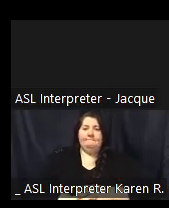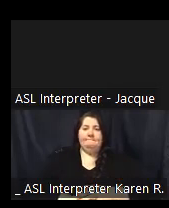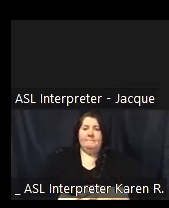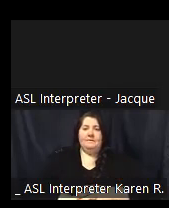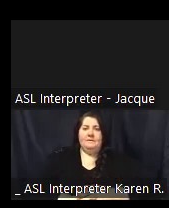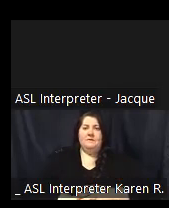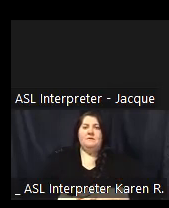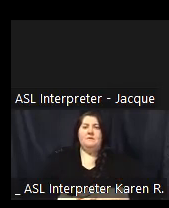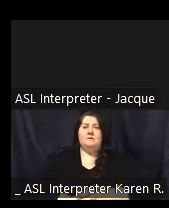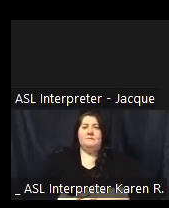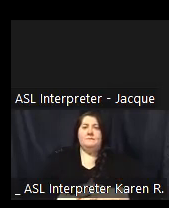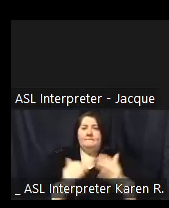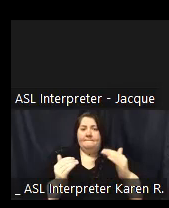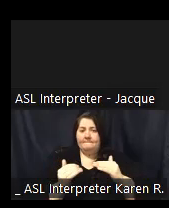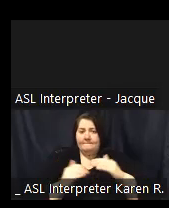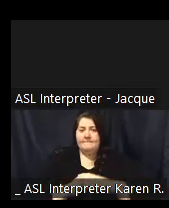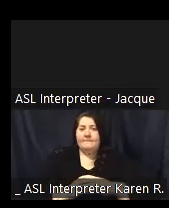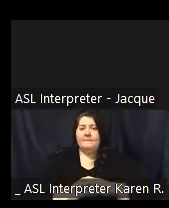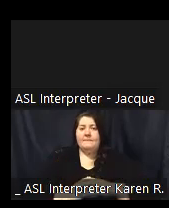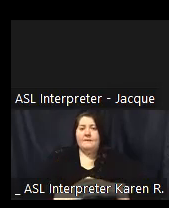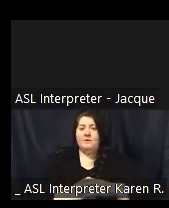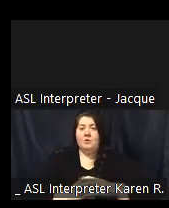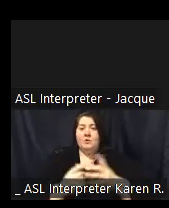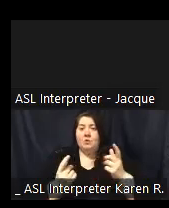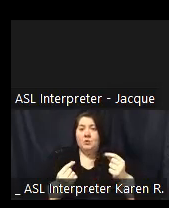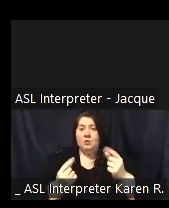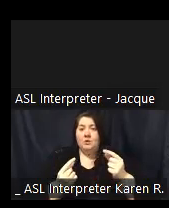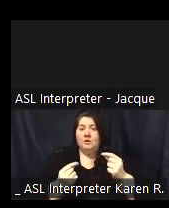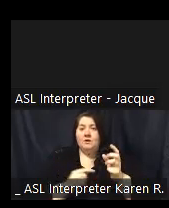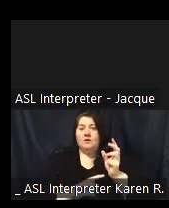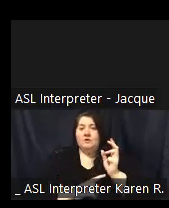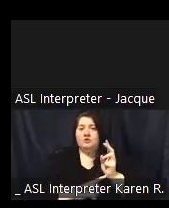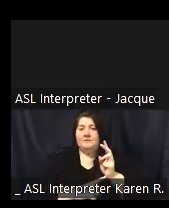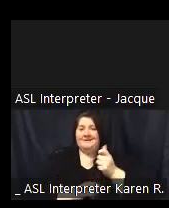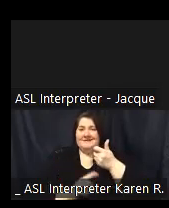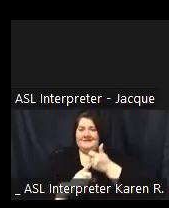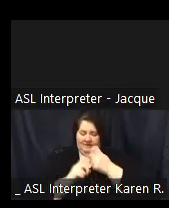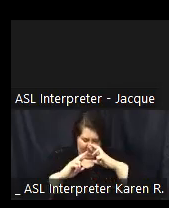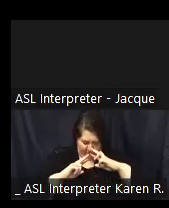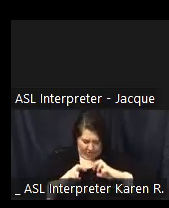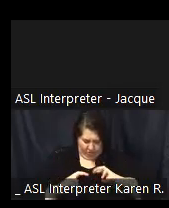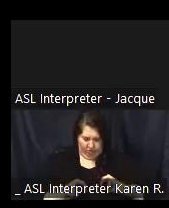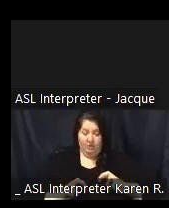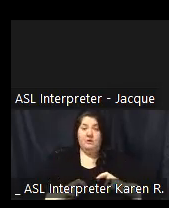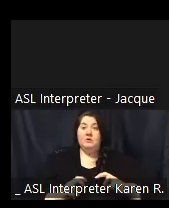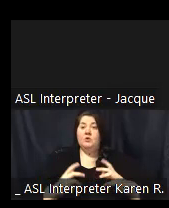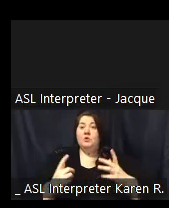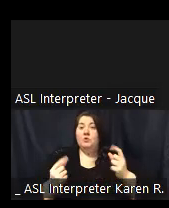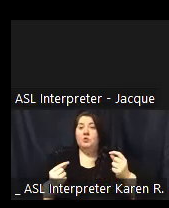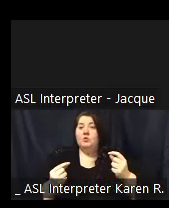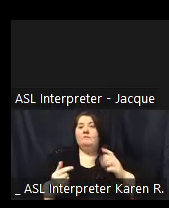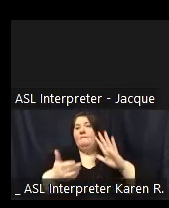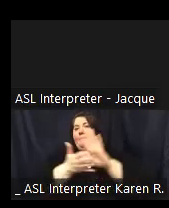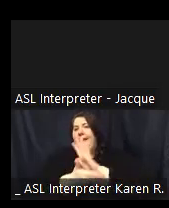All right, and now we are going to do a 2-minute self-reflection. So I would like you to get out a piece